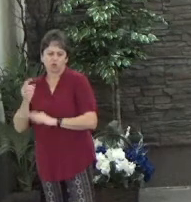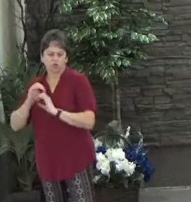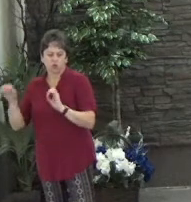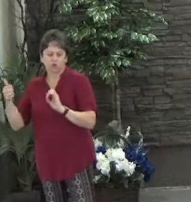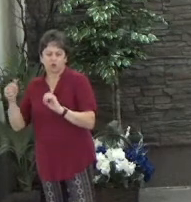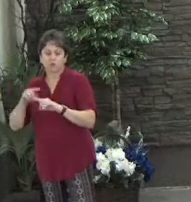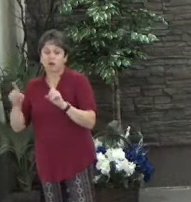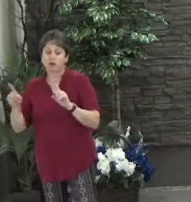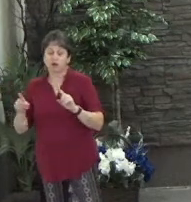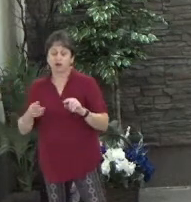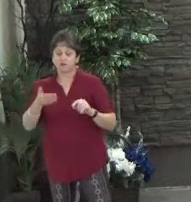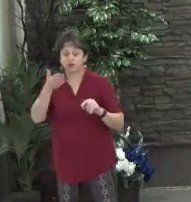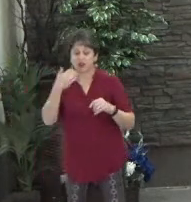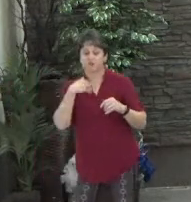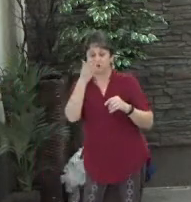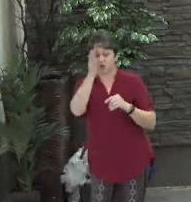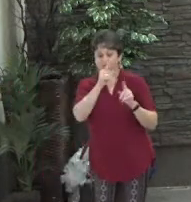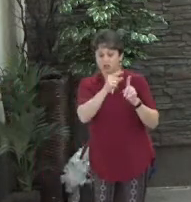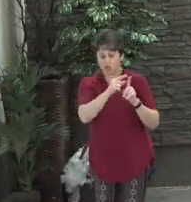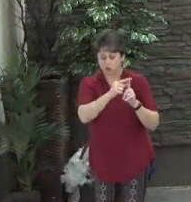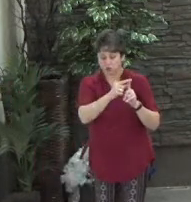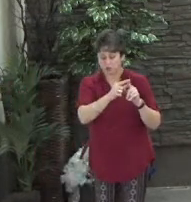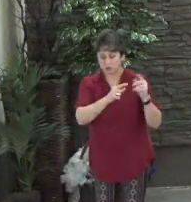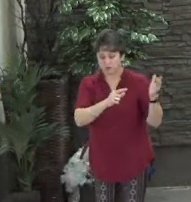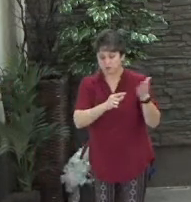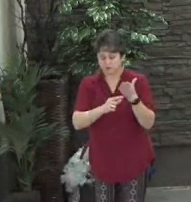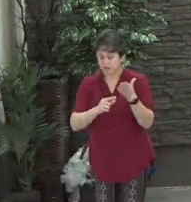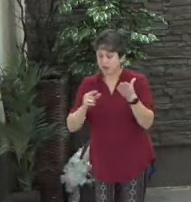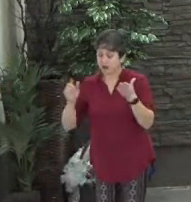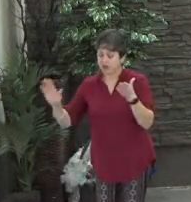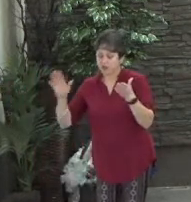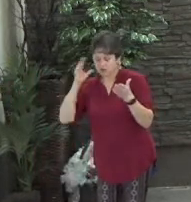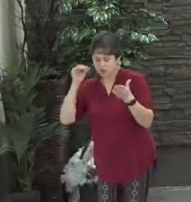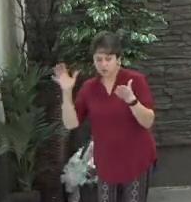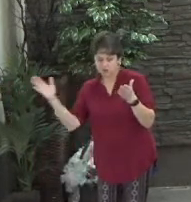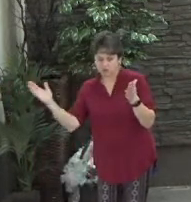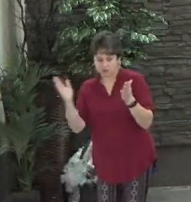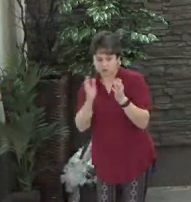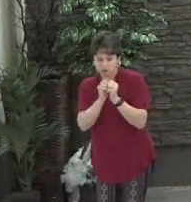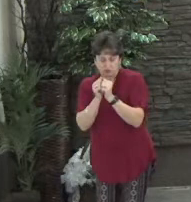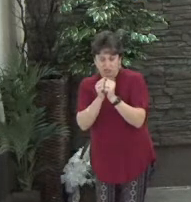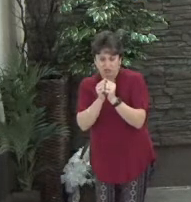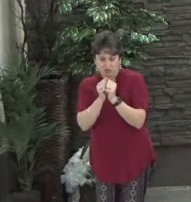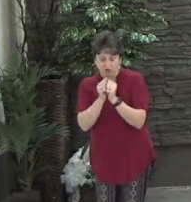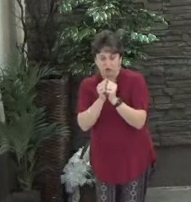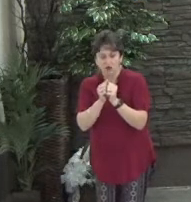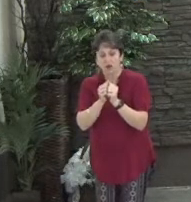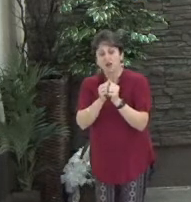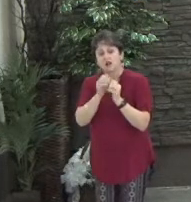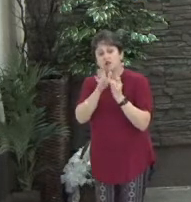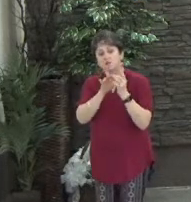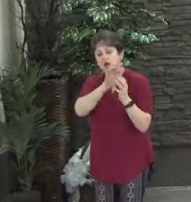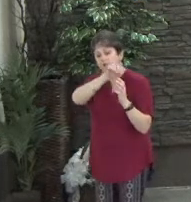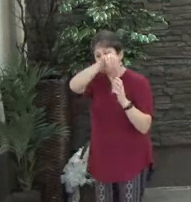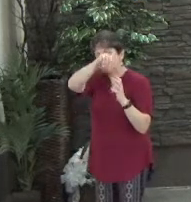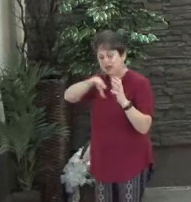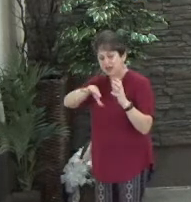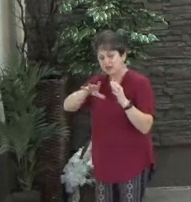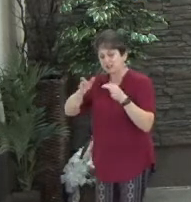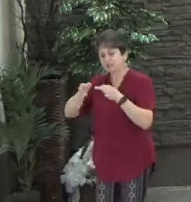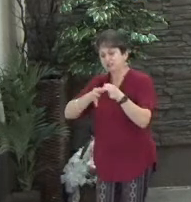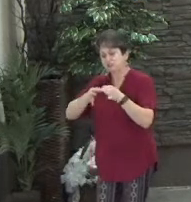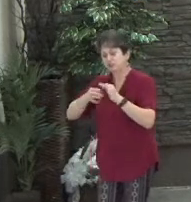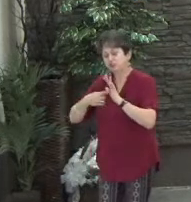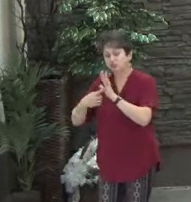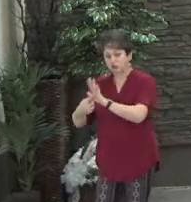But if they bring the Word and Scripture together, the light of Scripture shines and exposes